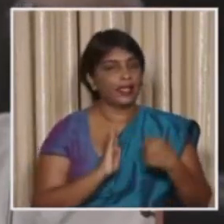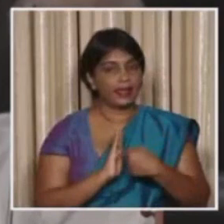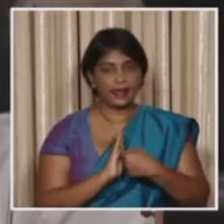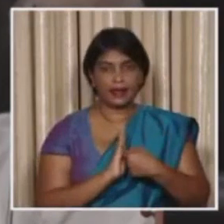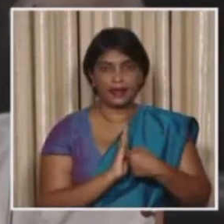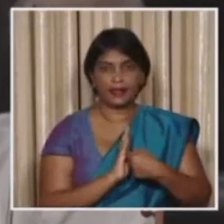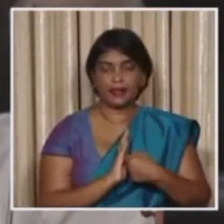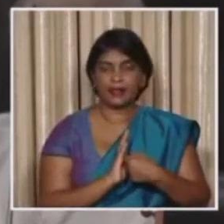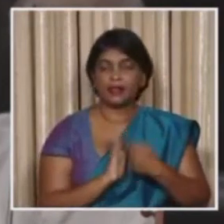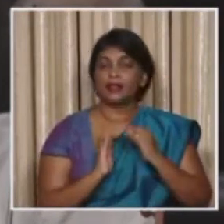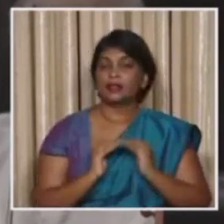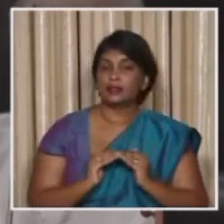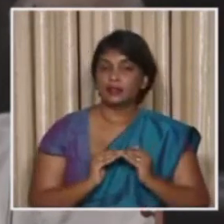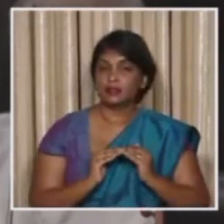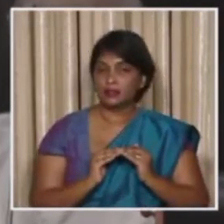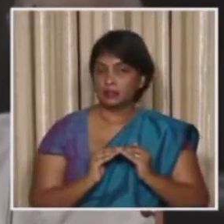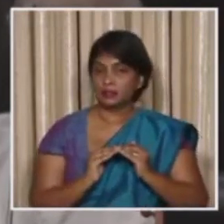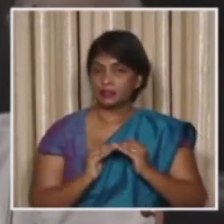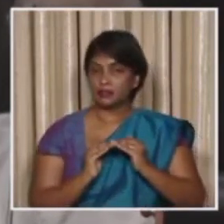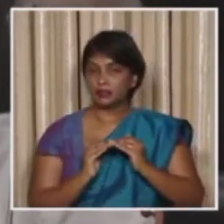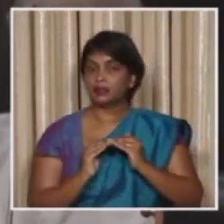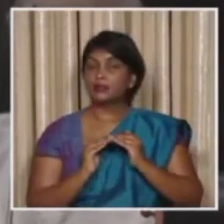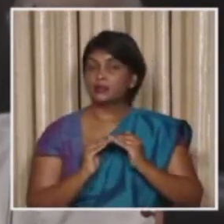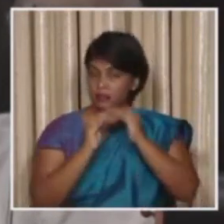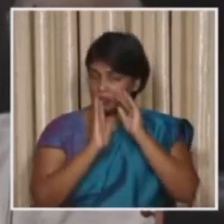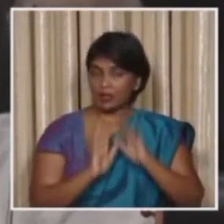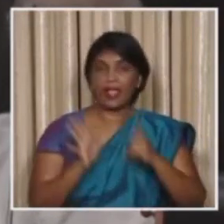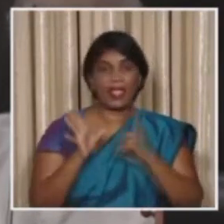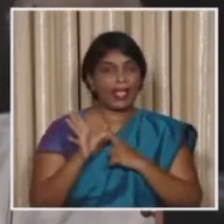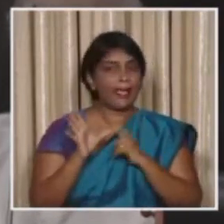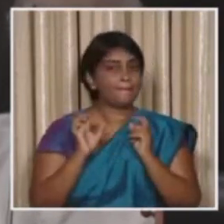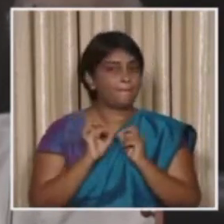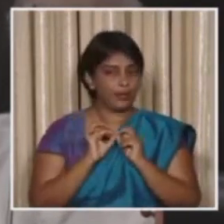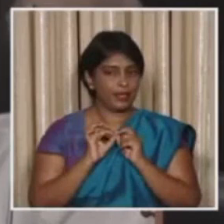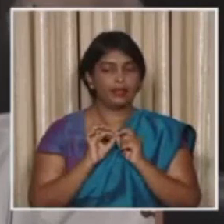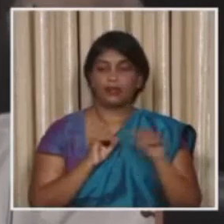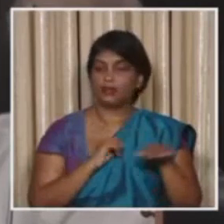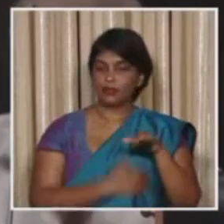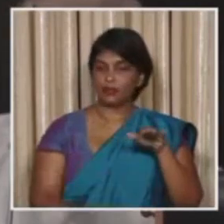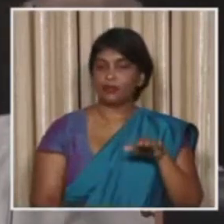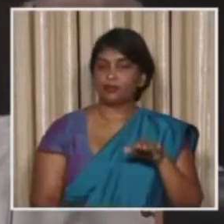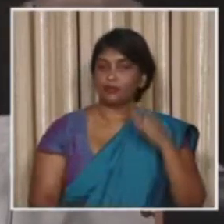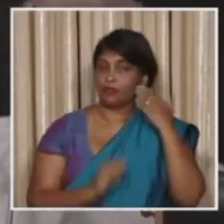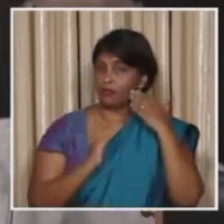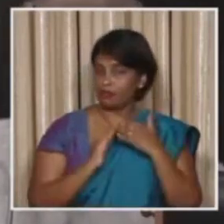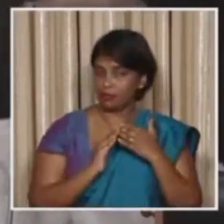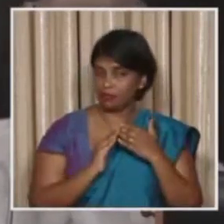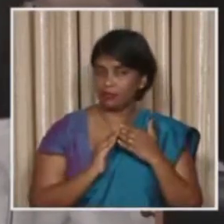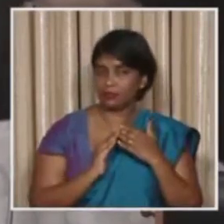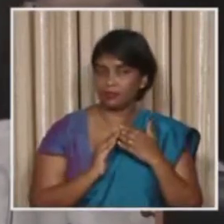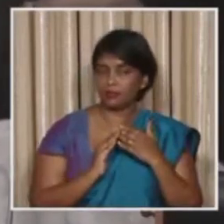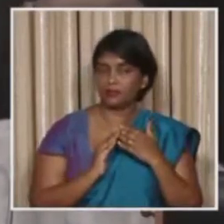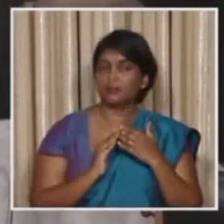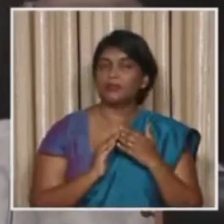opening of land systems A and B or the Mahaveli Right Bank will provide much needed impetus for enhancing